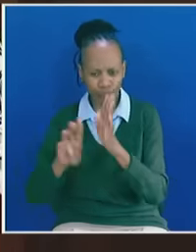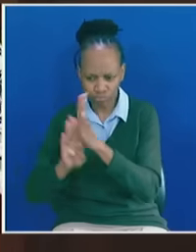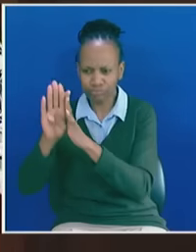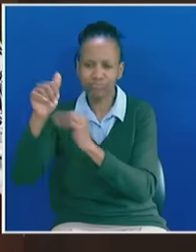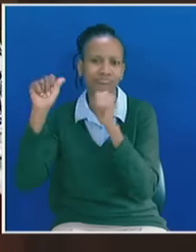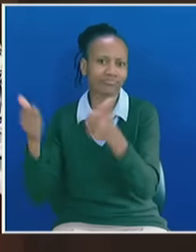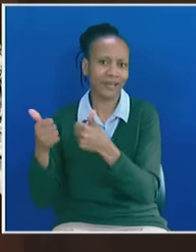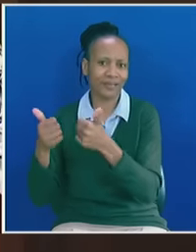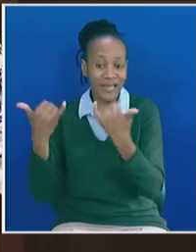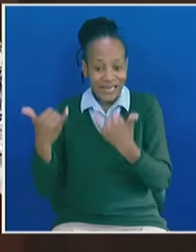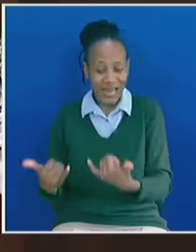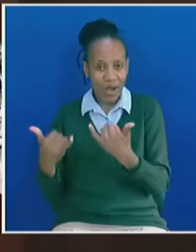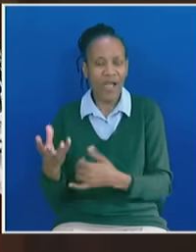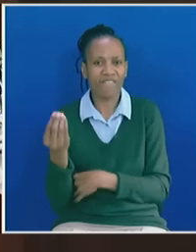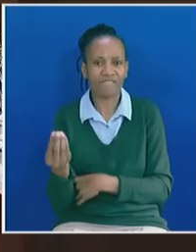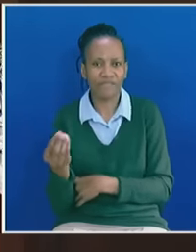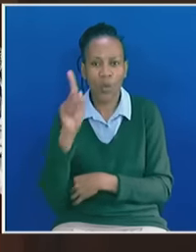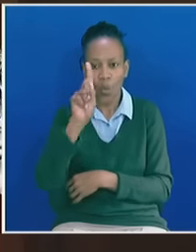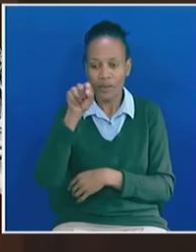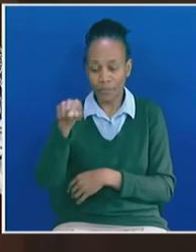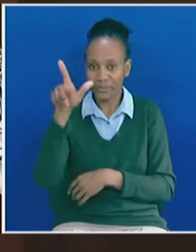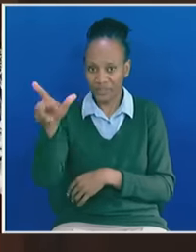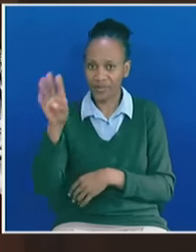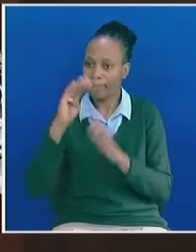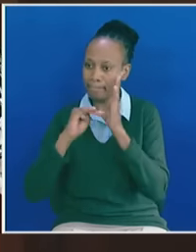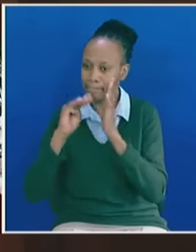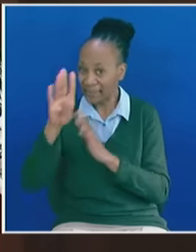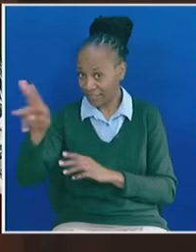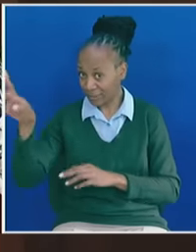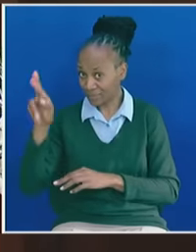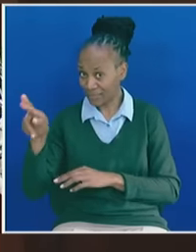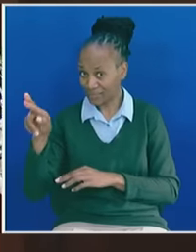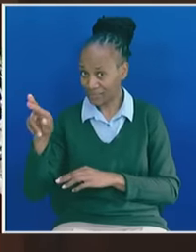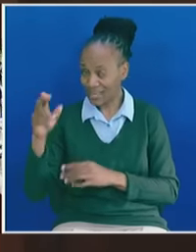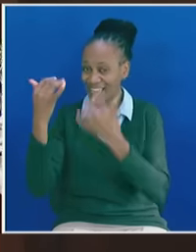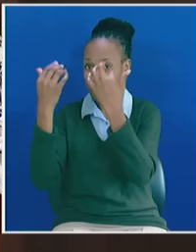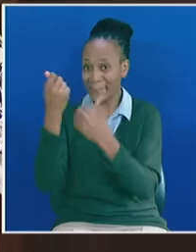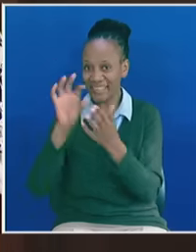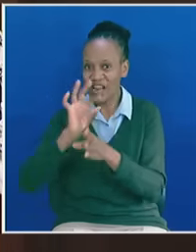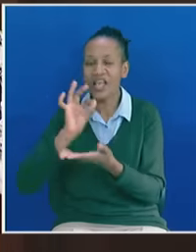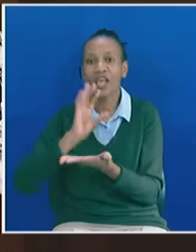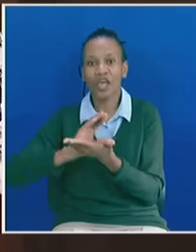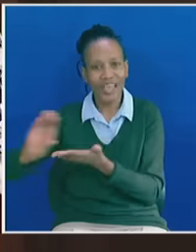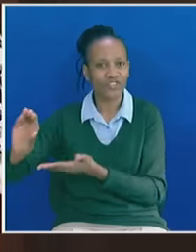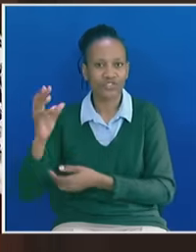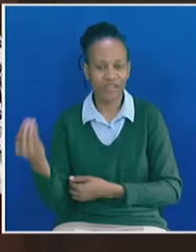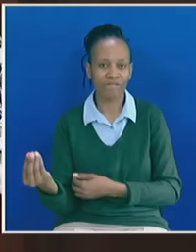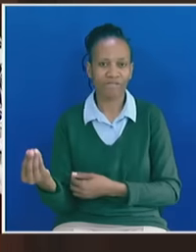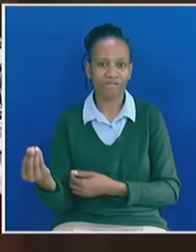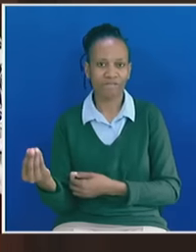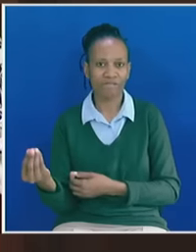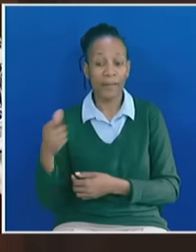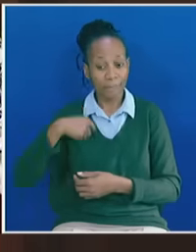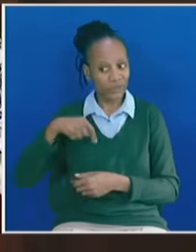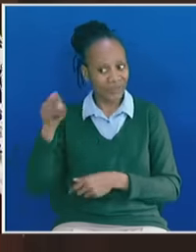it now has 1.7 billion rand in cash holdings in the bank. The municipality has the same